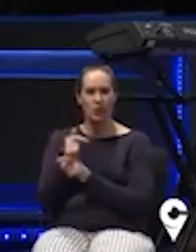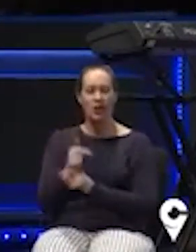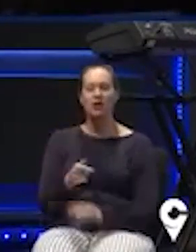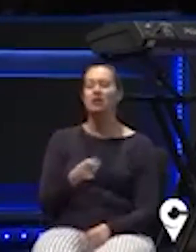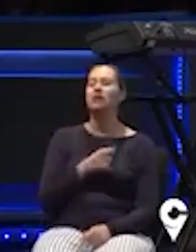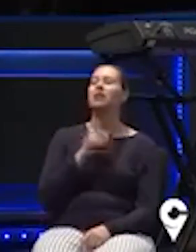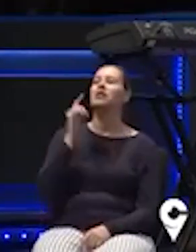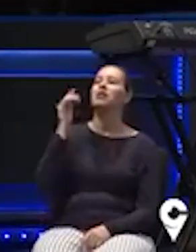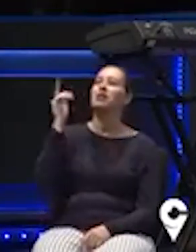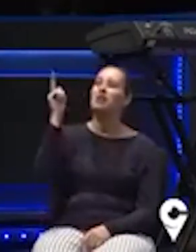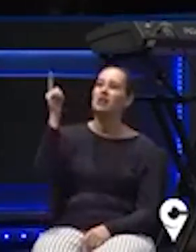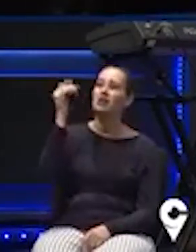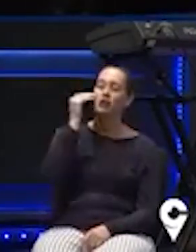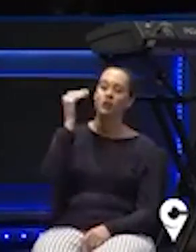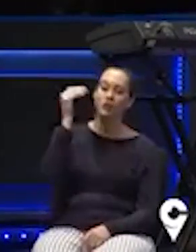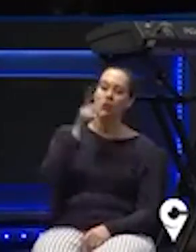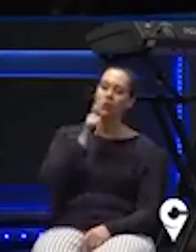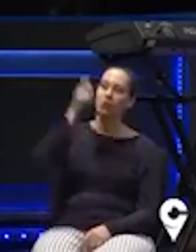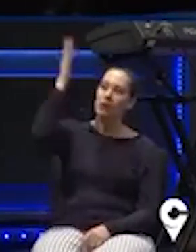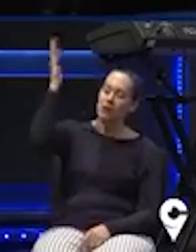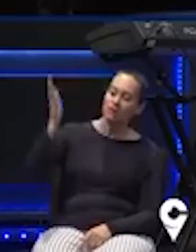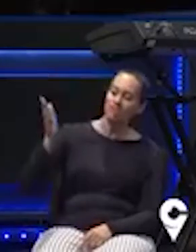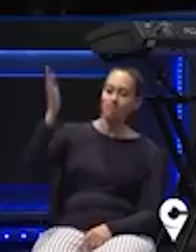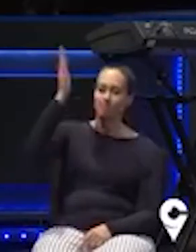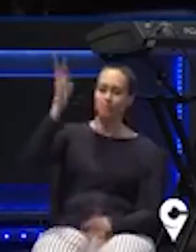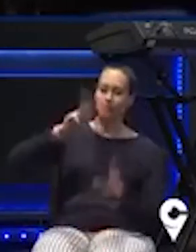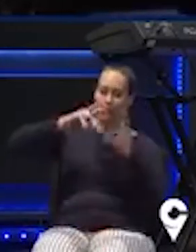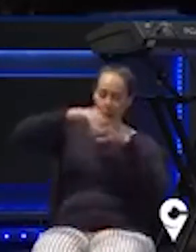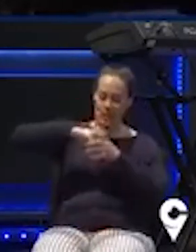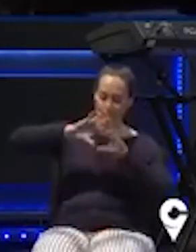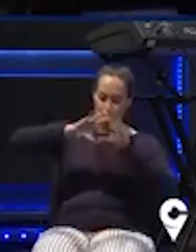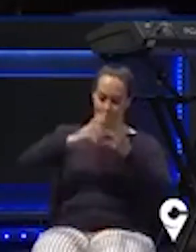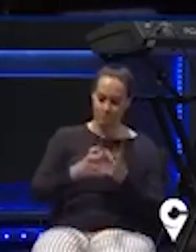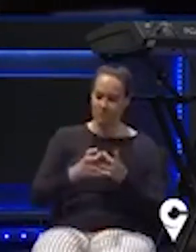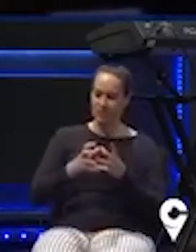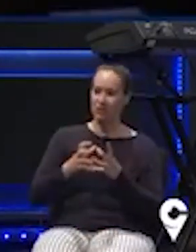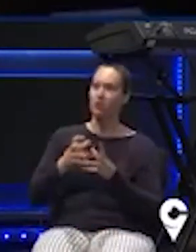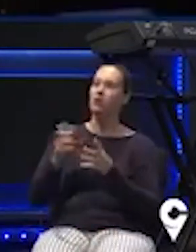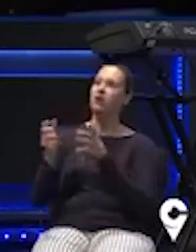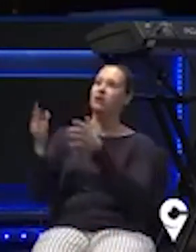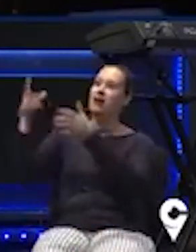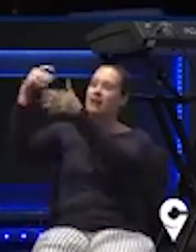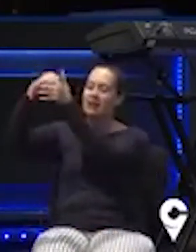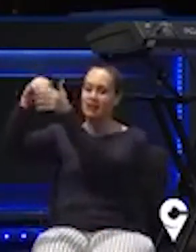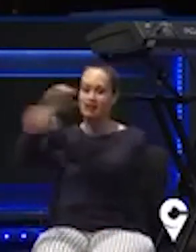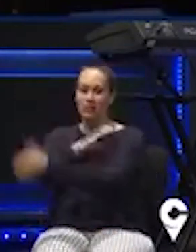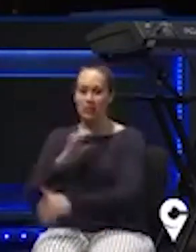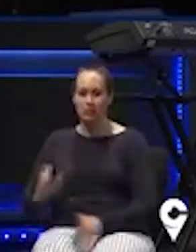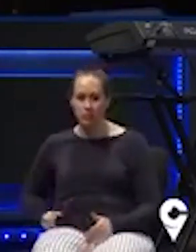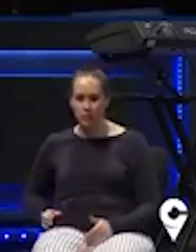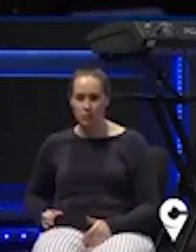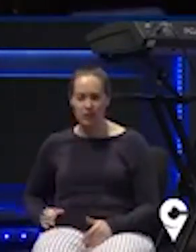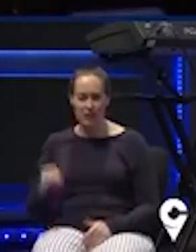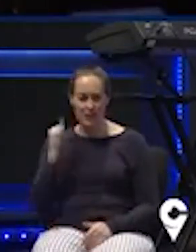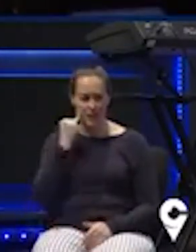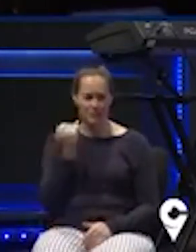to be humble and serve becomes a whole lot easier. This doesn't mean, you know, when somebody says something about you, it's not